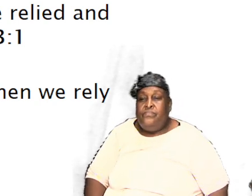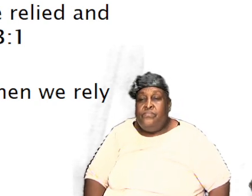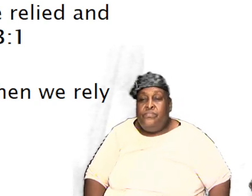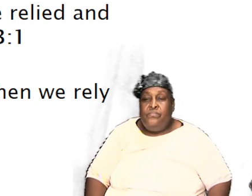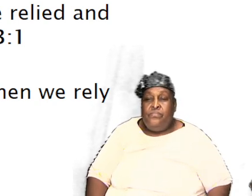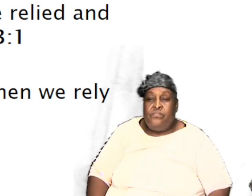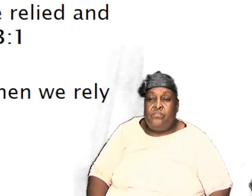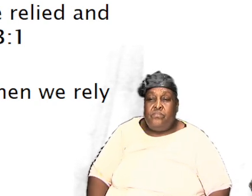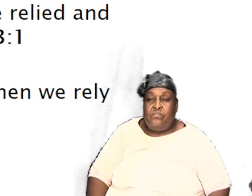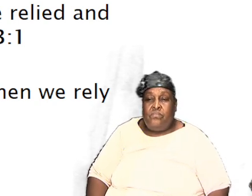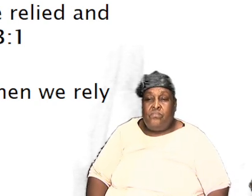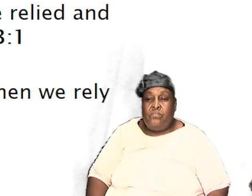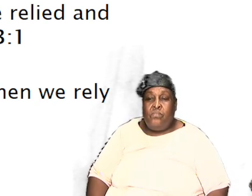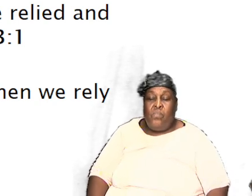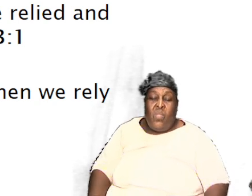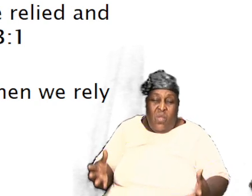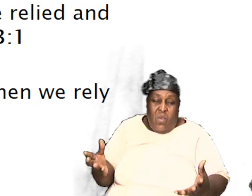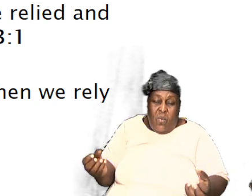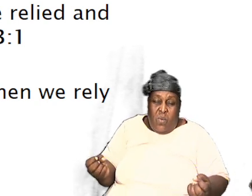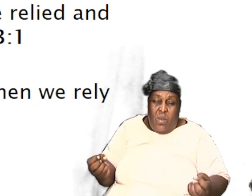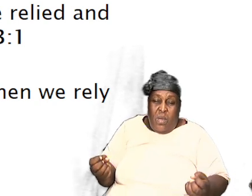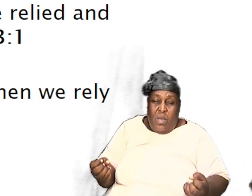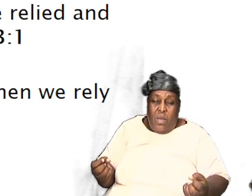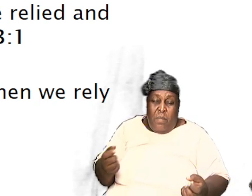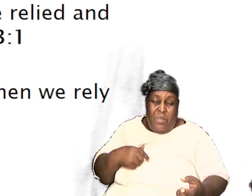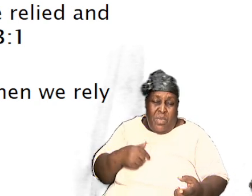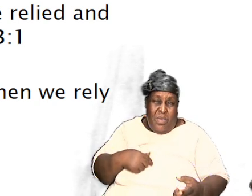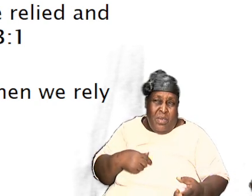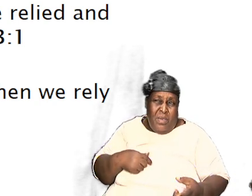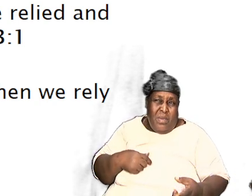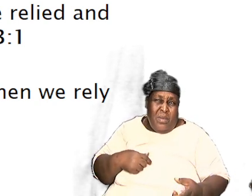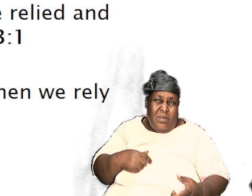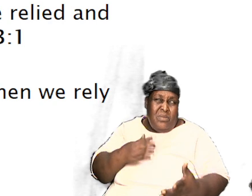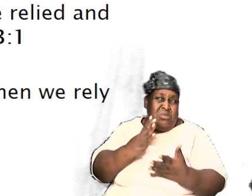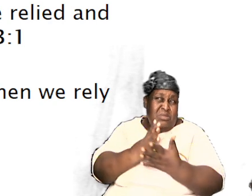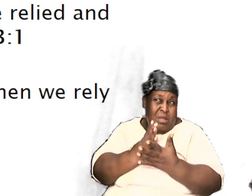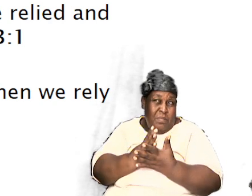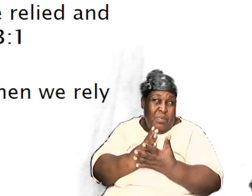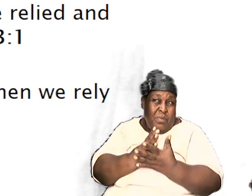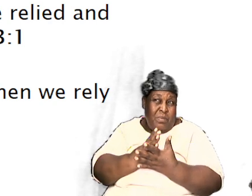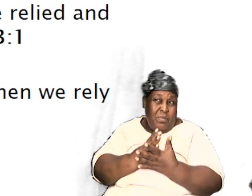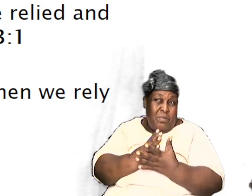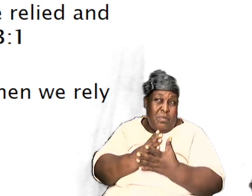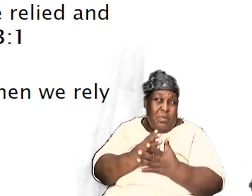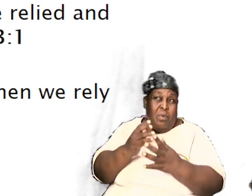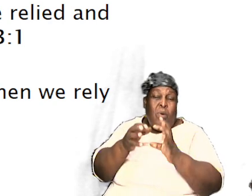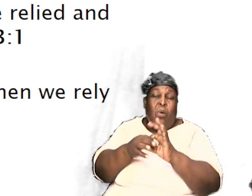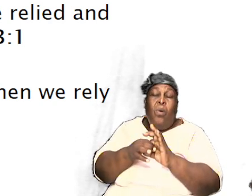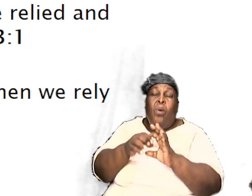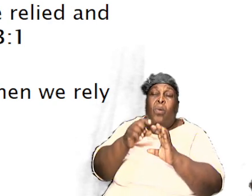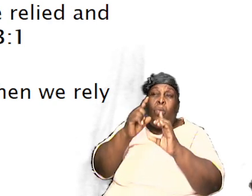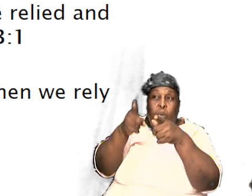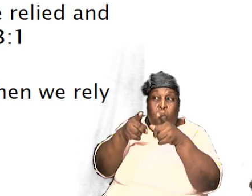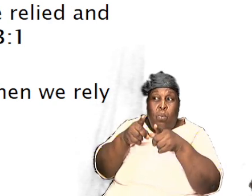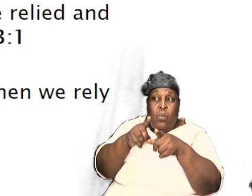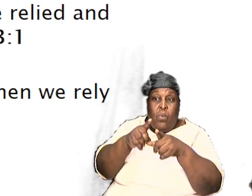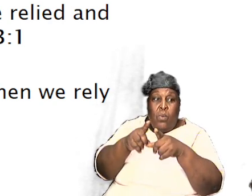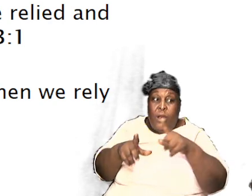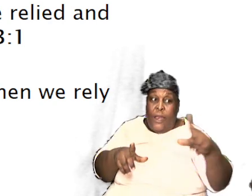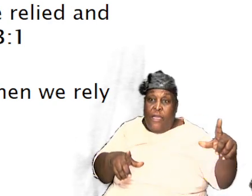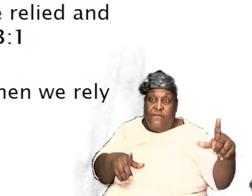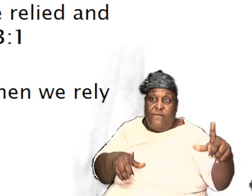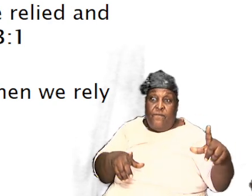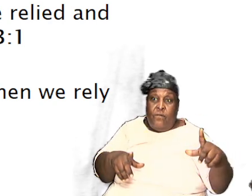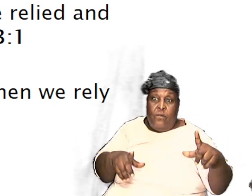Do you want me to see this opportunity, Lord? Do you want me to go left, or do you want me to go right? It